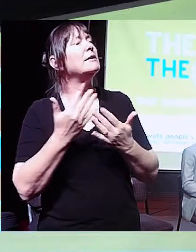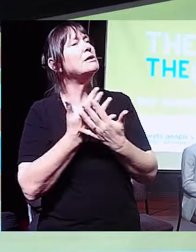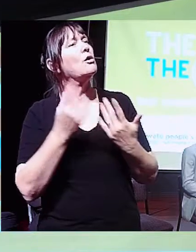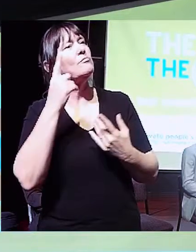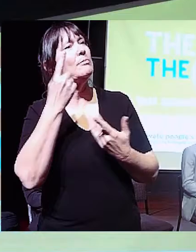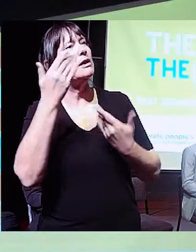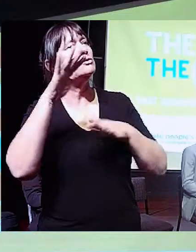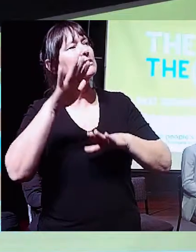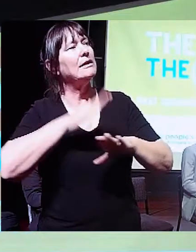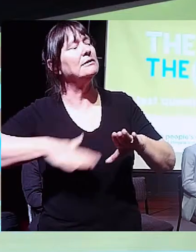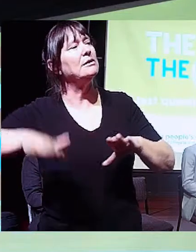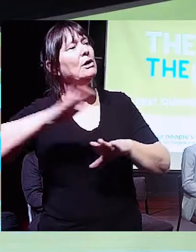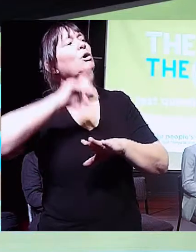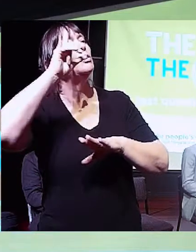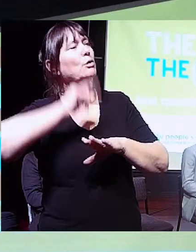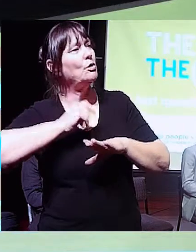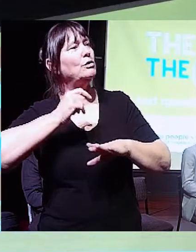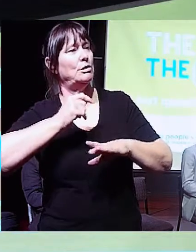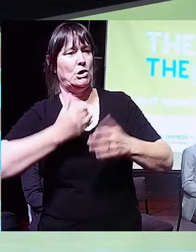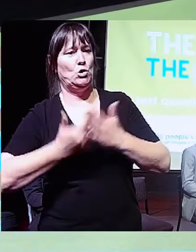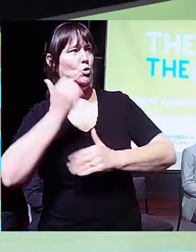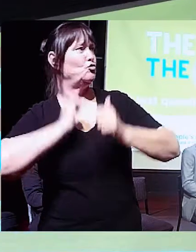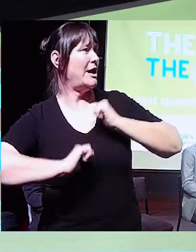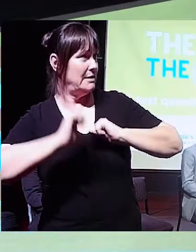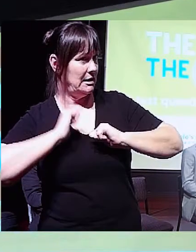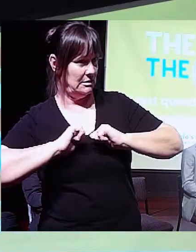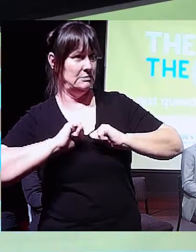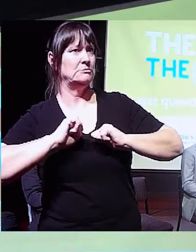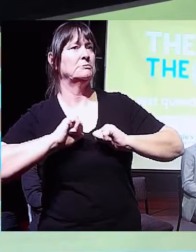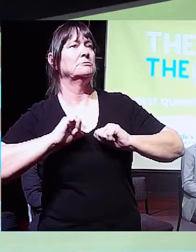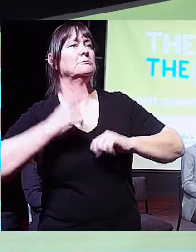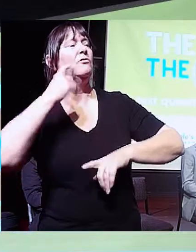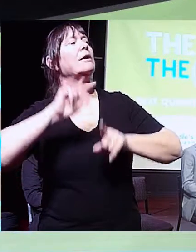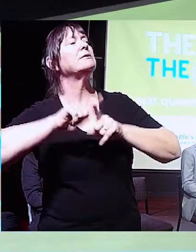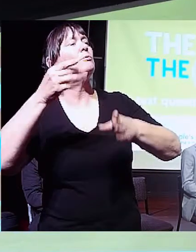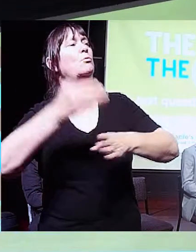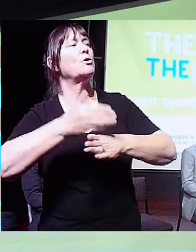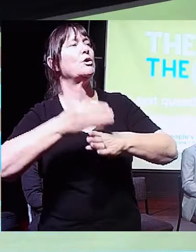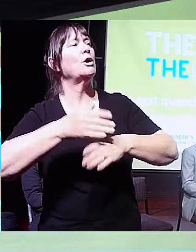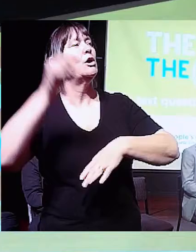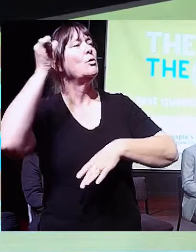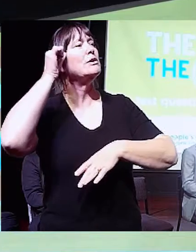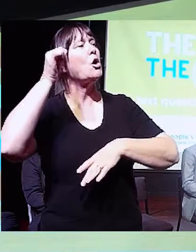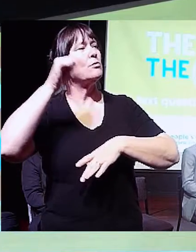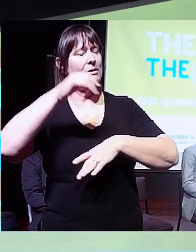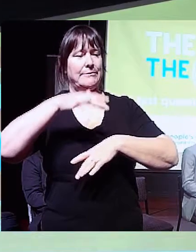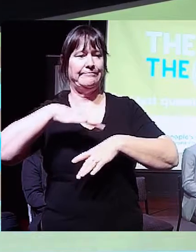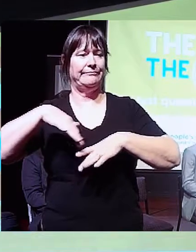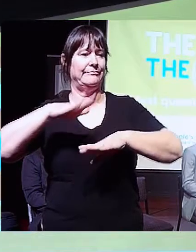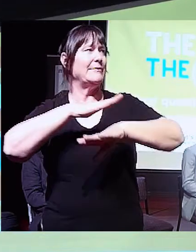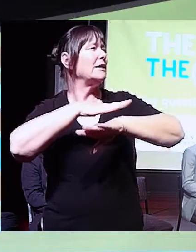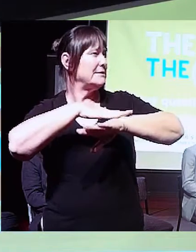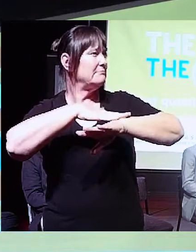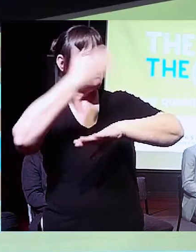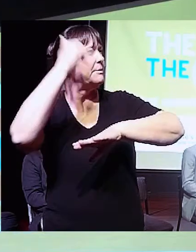the country that would be able to be retrained and moved into different areas of work, including, as we know, the seasonal work that's going to be coming up for the Hawke's Bay